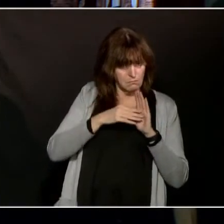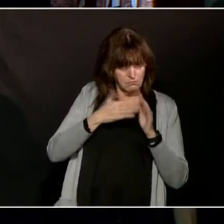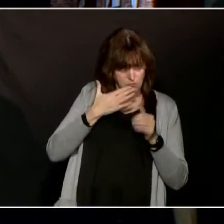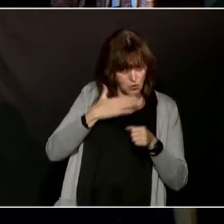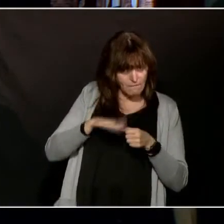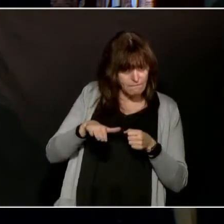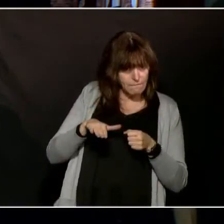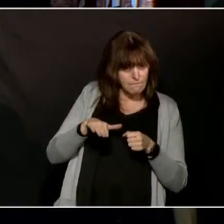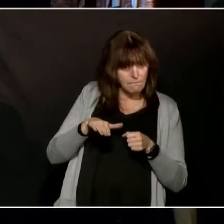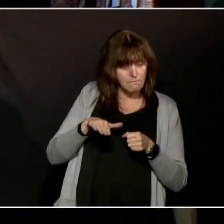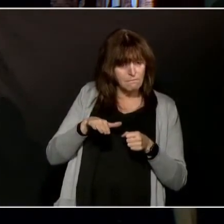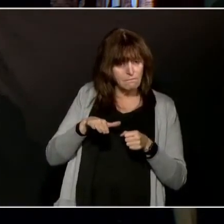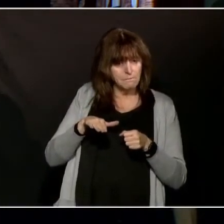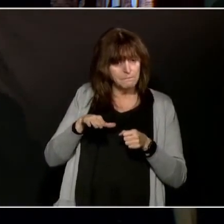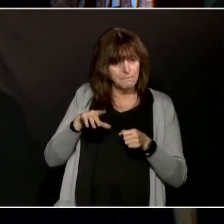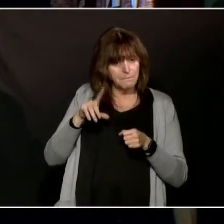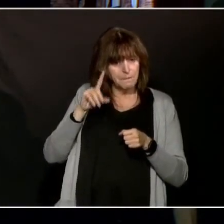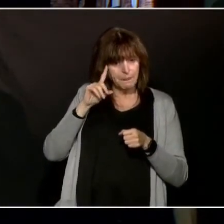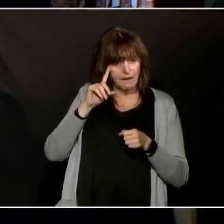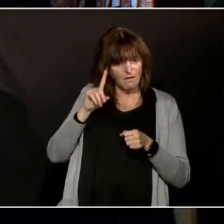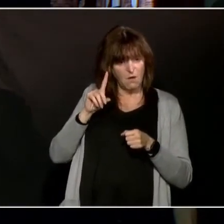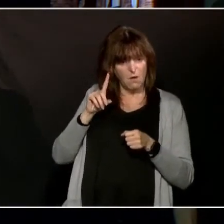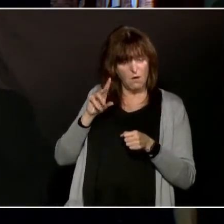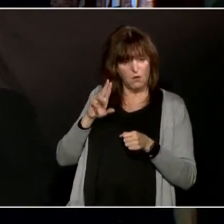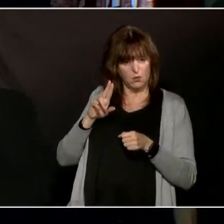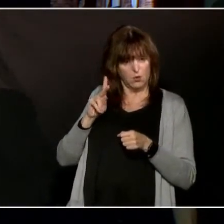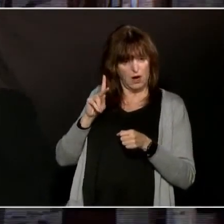transmission of this variant, especially with schools returning.